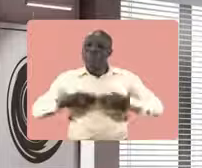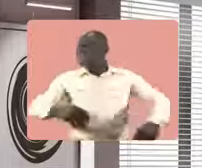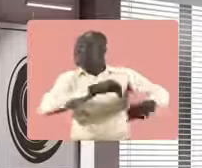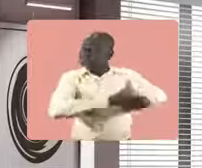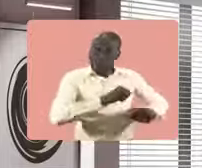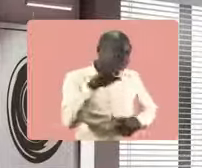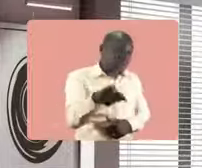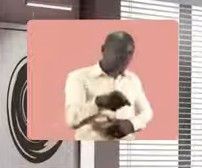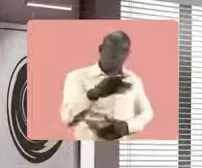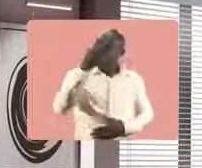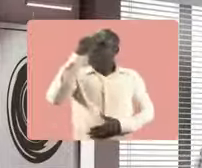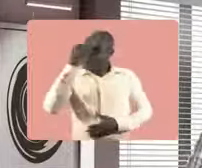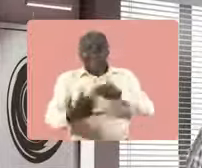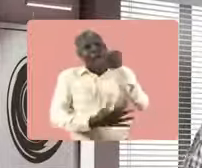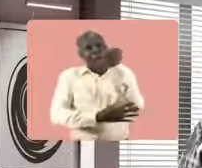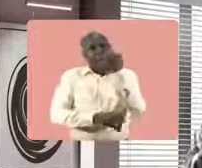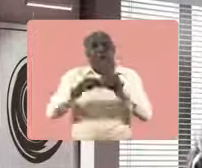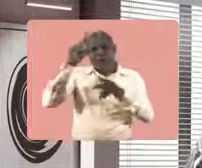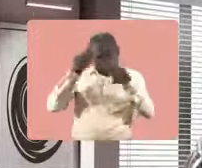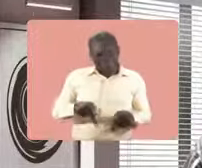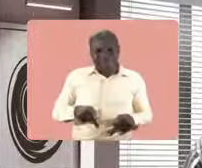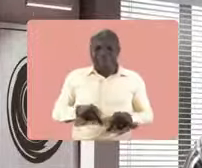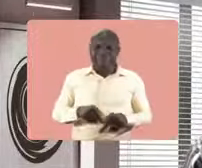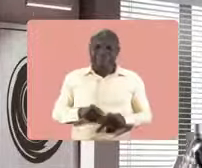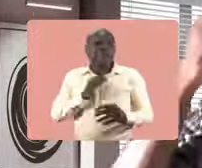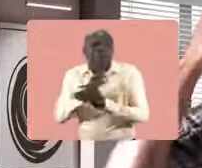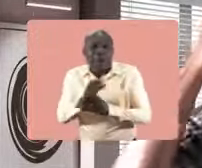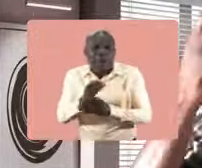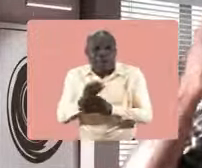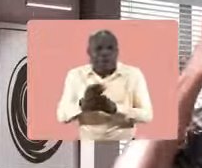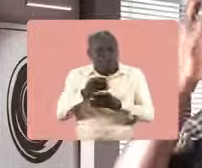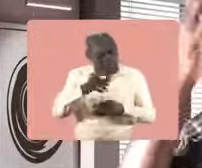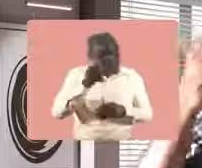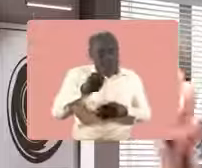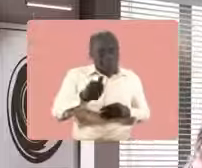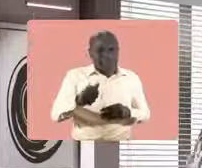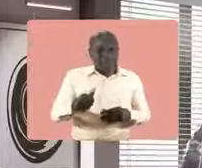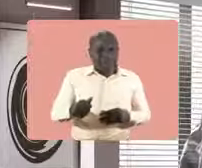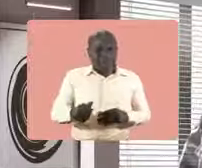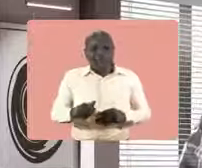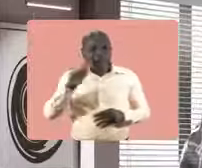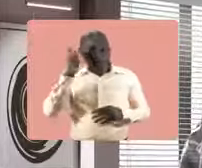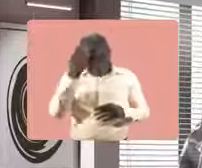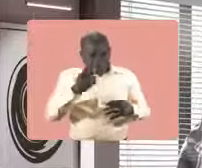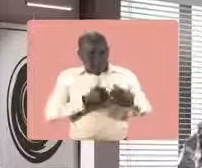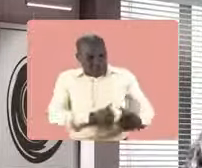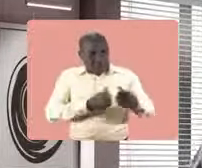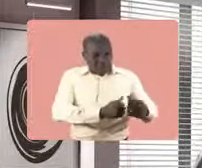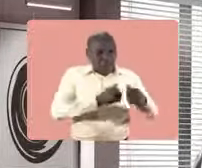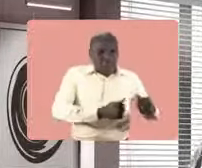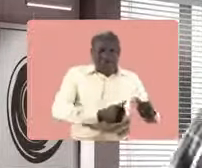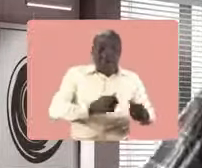Ade nti ana ohia ni ba wo nsonso wo ho. Na party sam edi uti na wo do ano akoka de